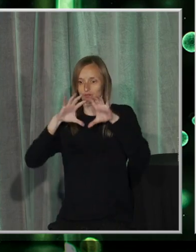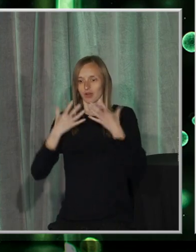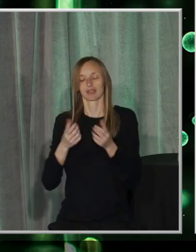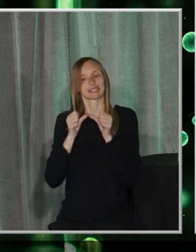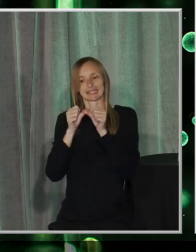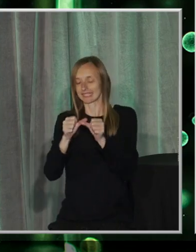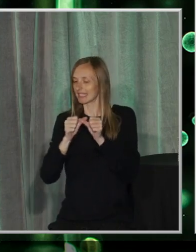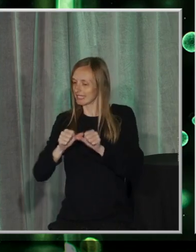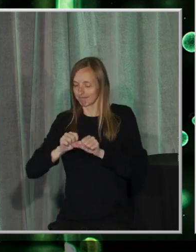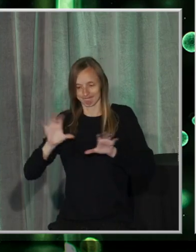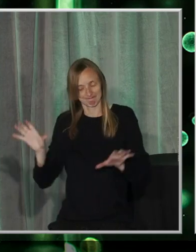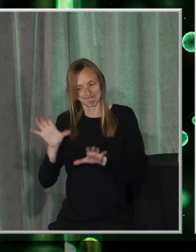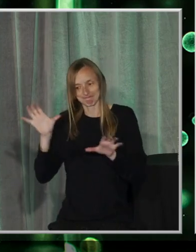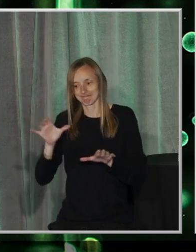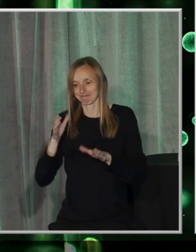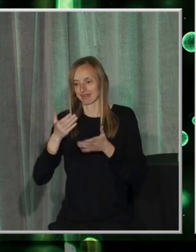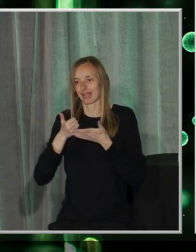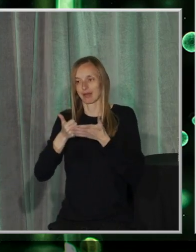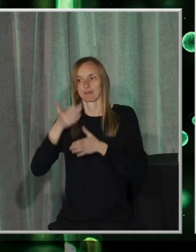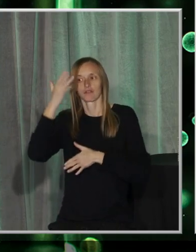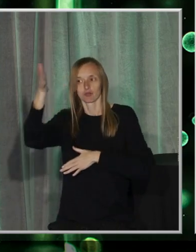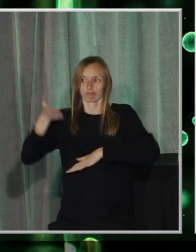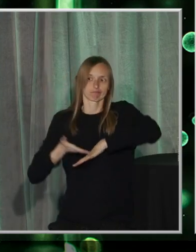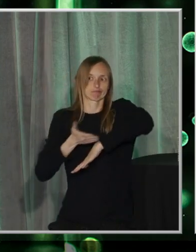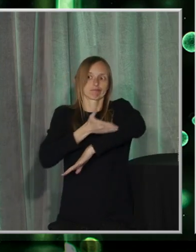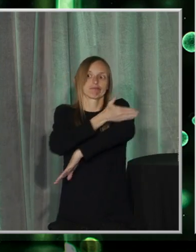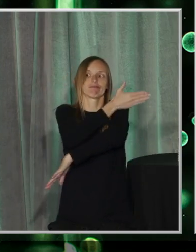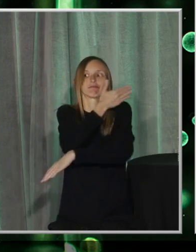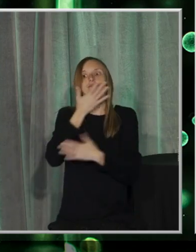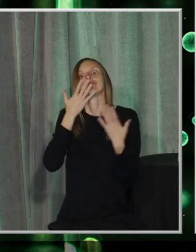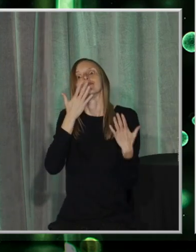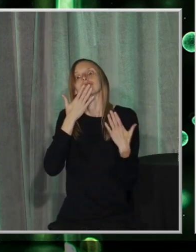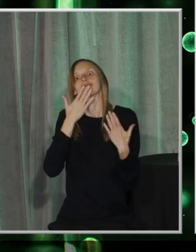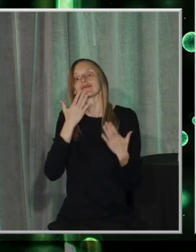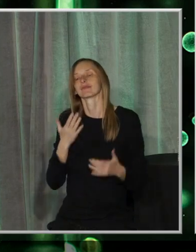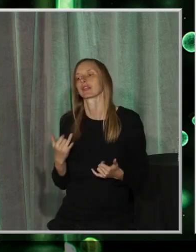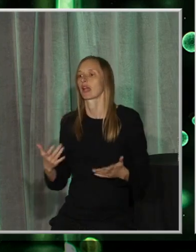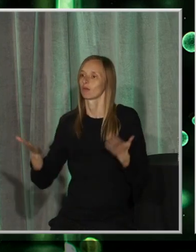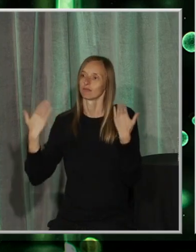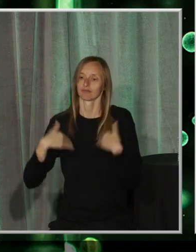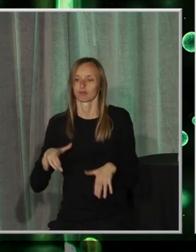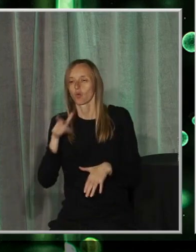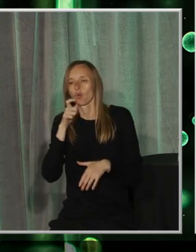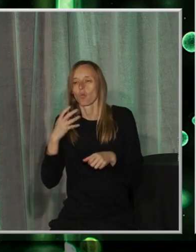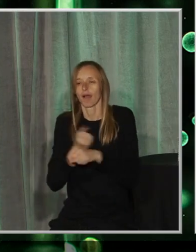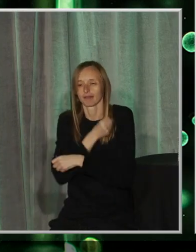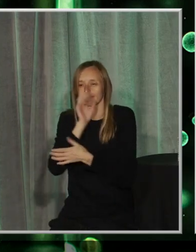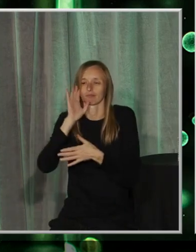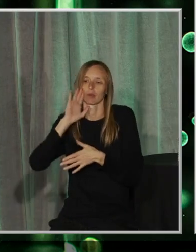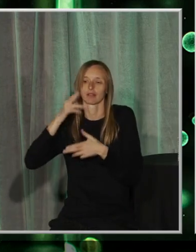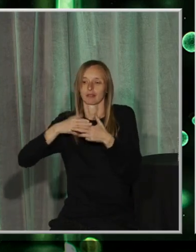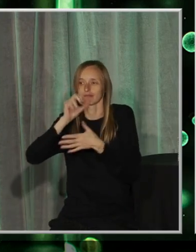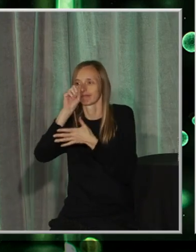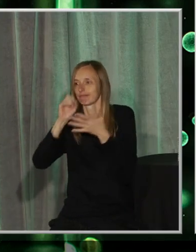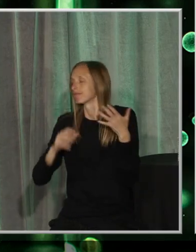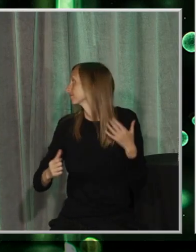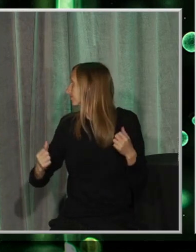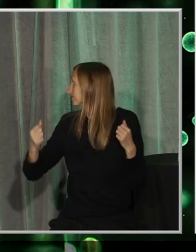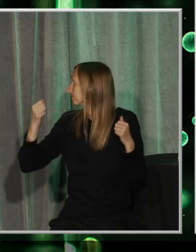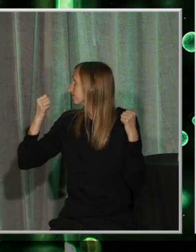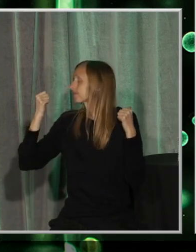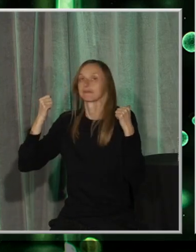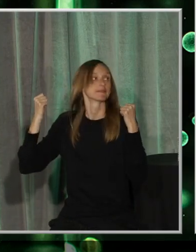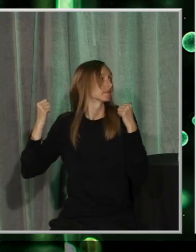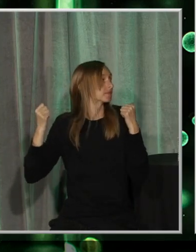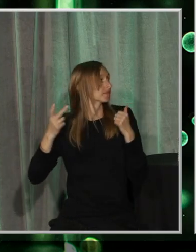better future. Thank you all so much. And now it's time to name the winners. So on the screen behind me, you'll